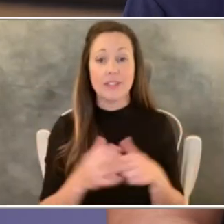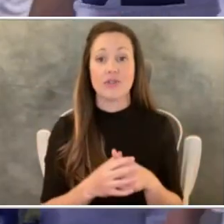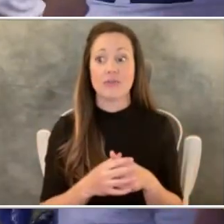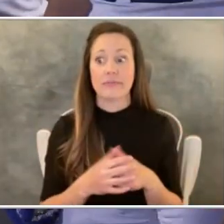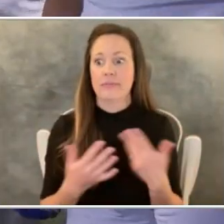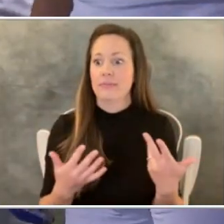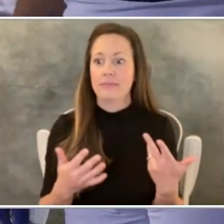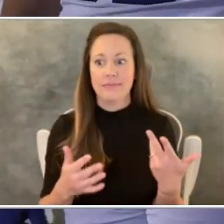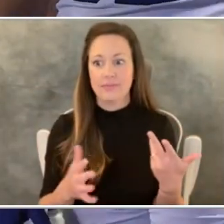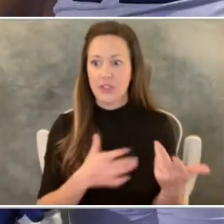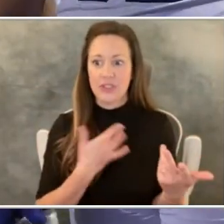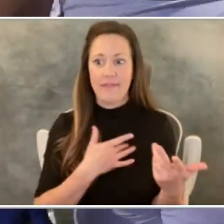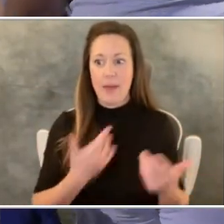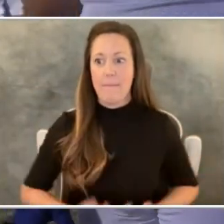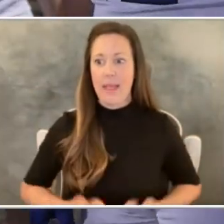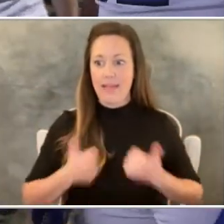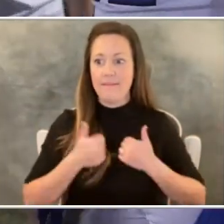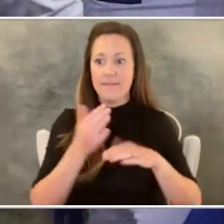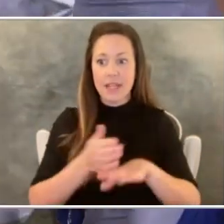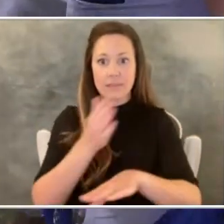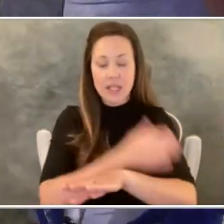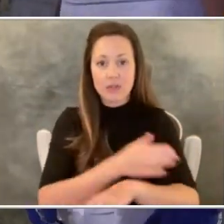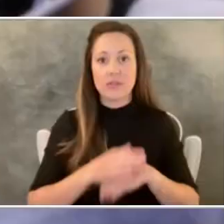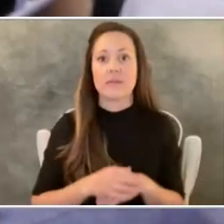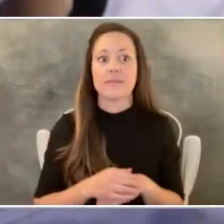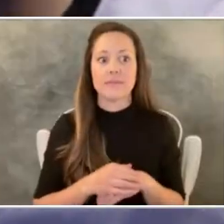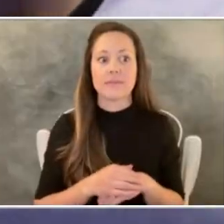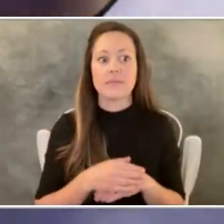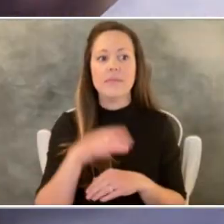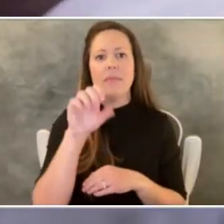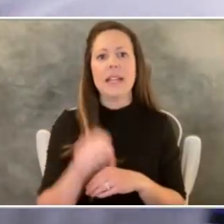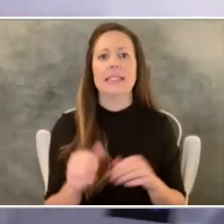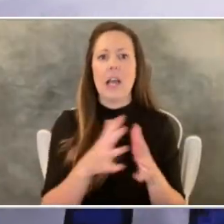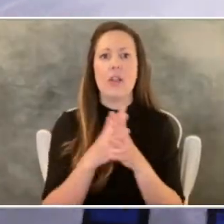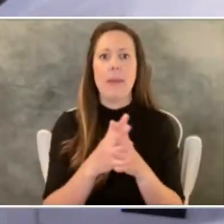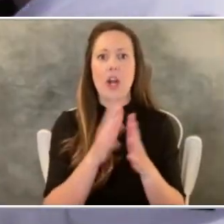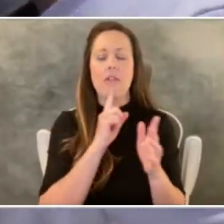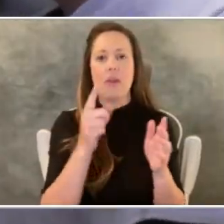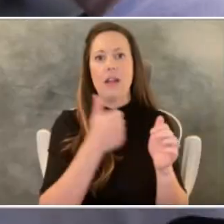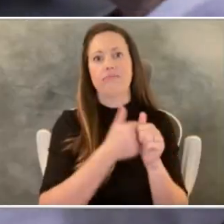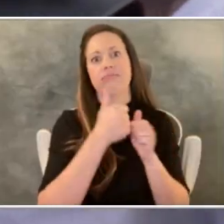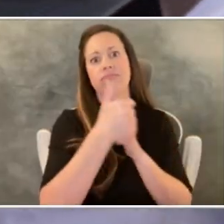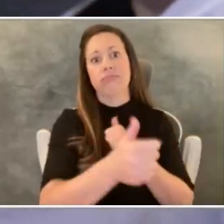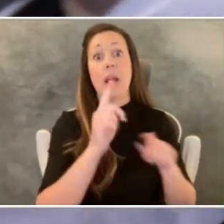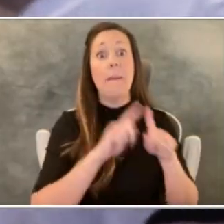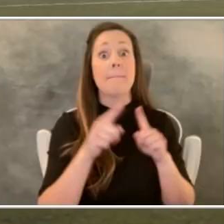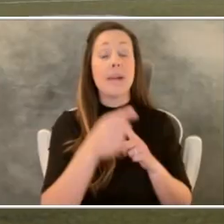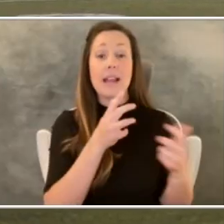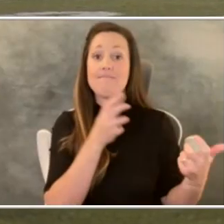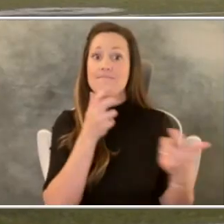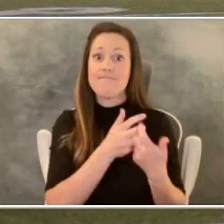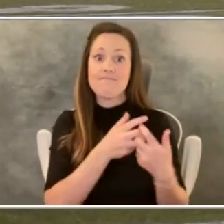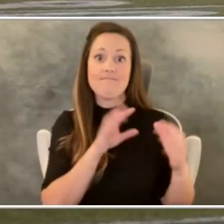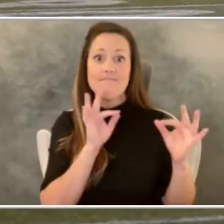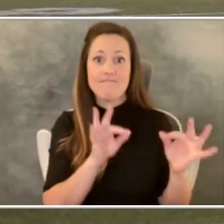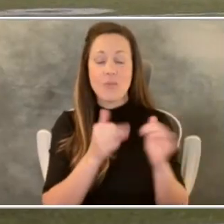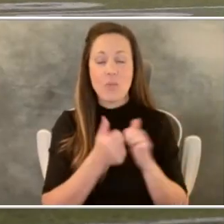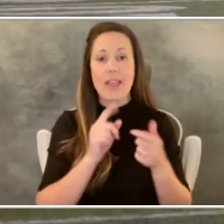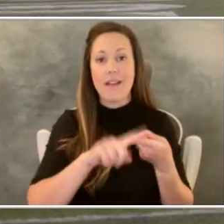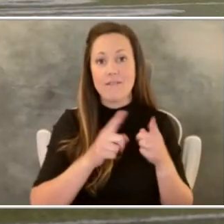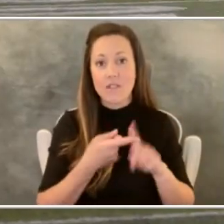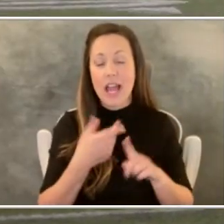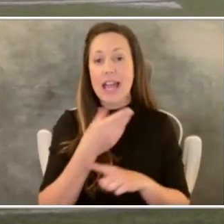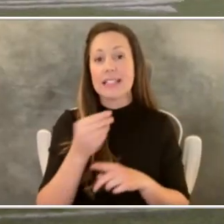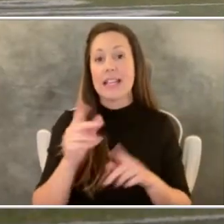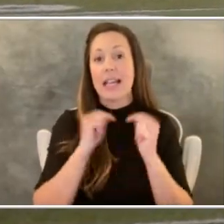life better. It was a long way from South America, but he fit in just right with his new friends and teammates at Edgerton High School